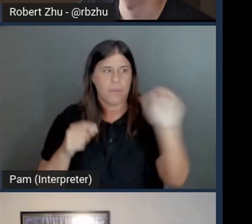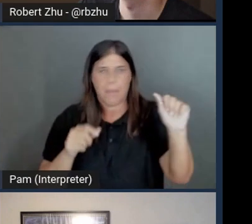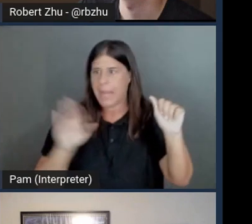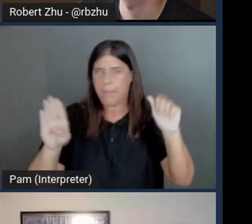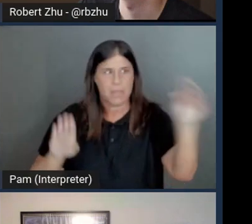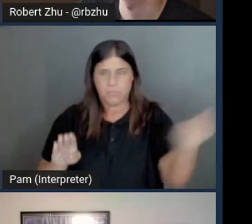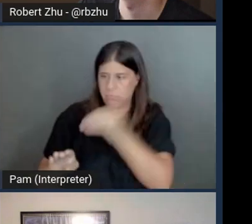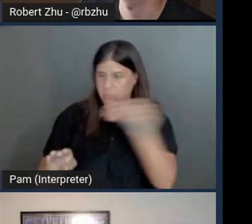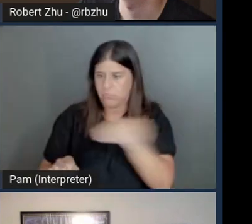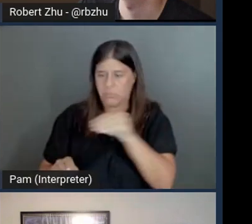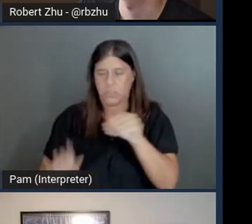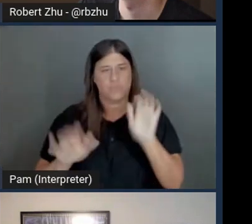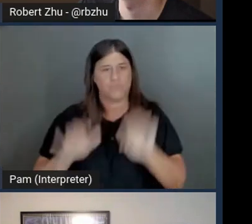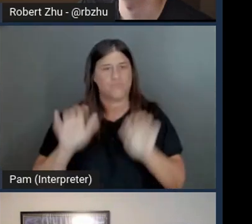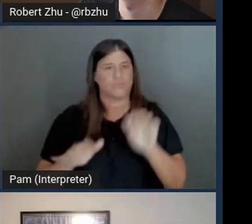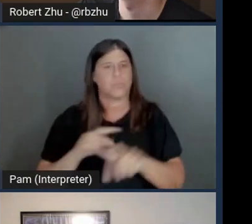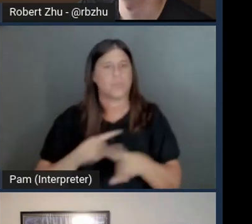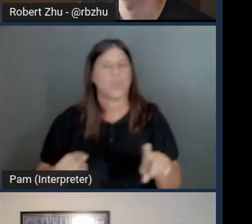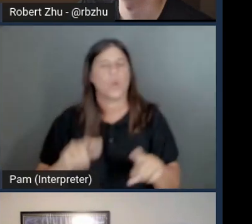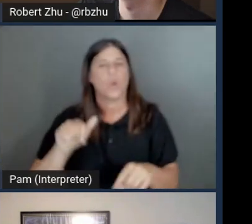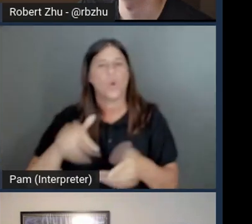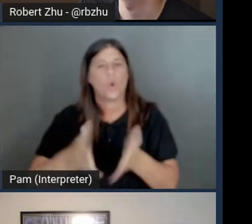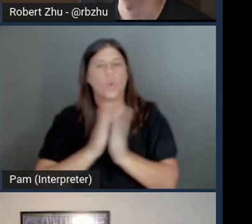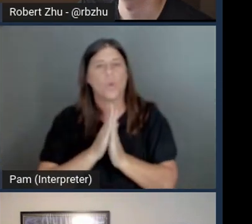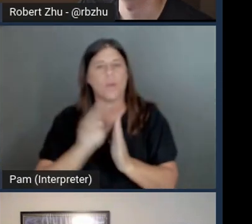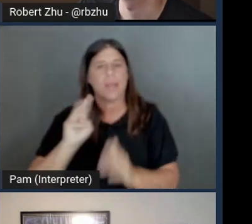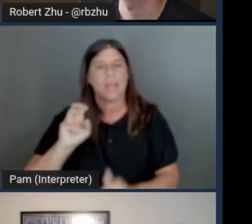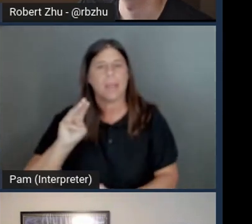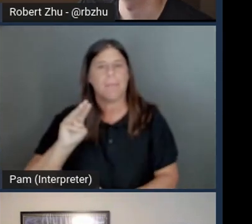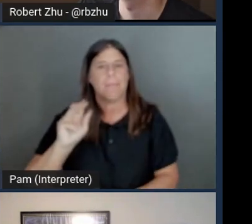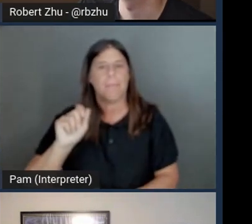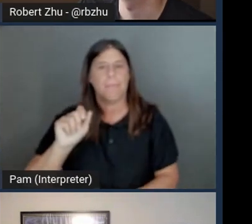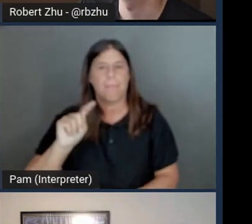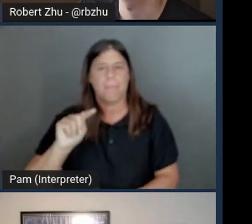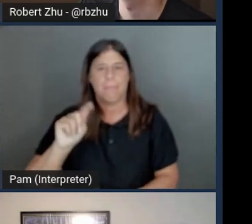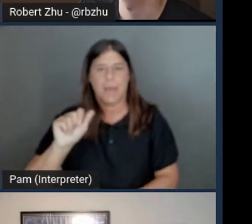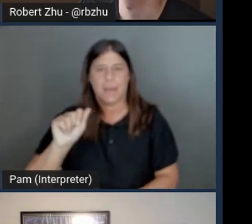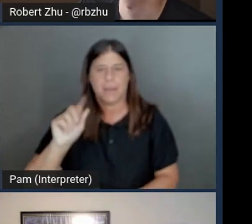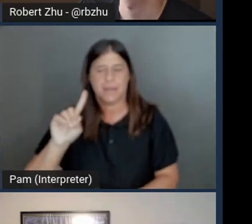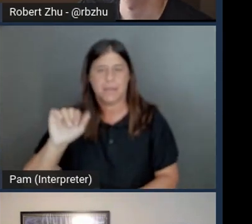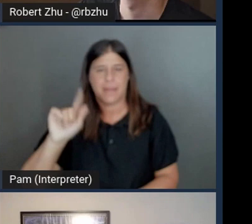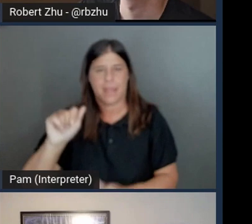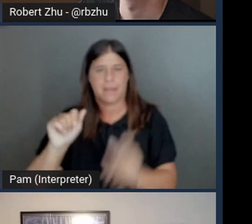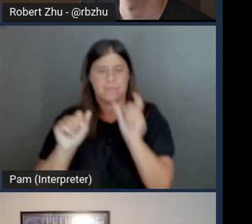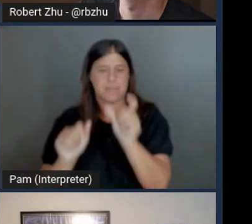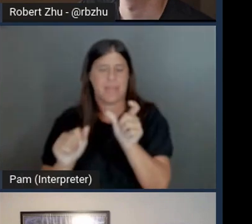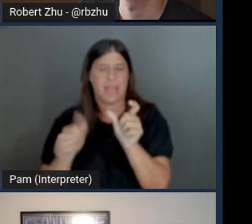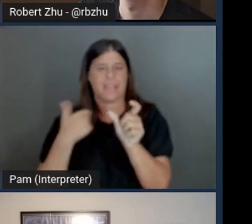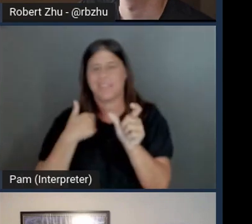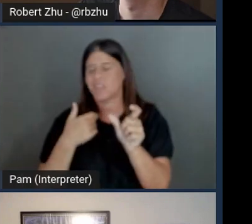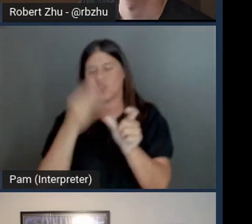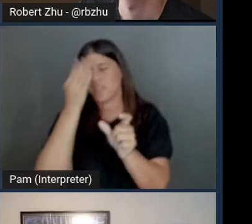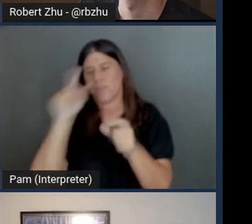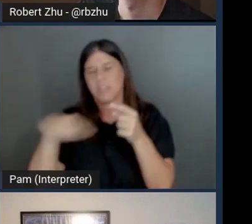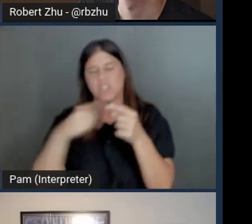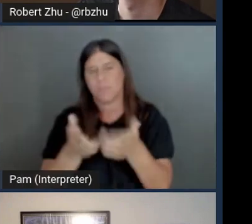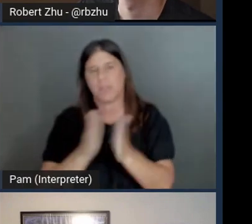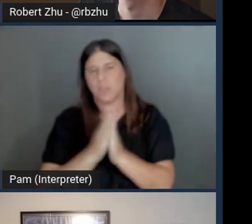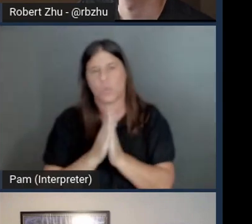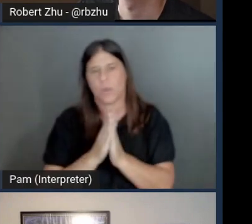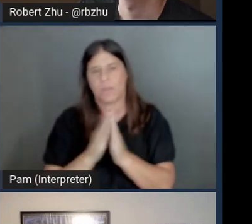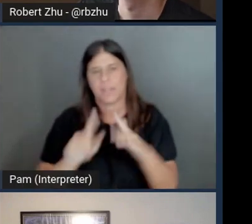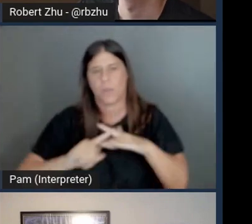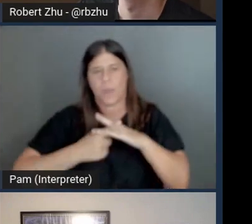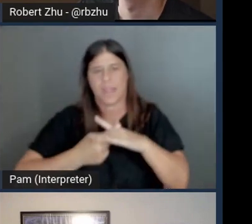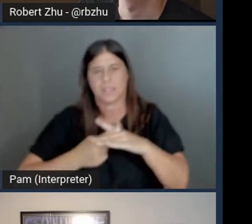like that. We have a query metadata tag, which just has a little bit of basic information about the query that was executed. And then we have the one that we kind of